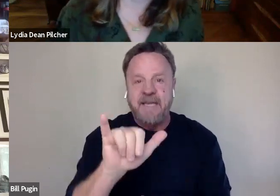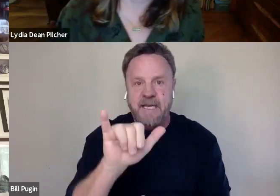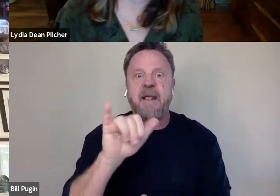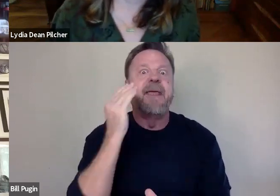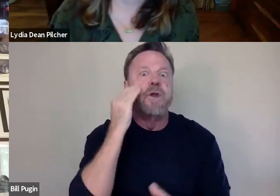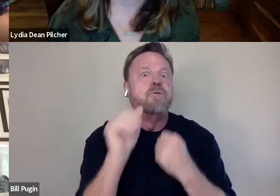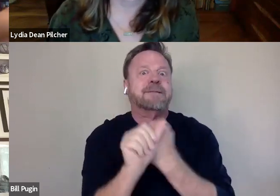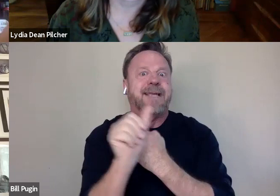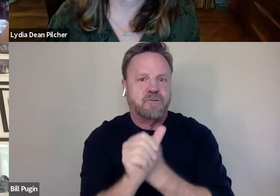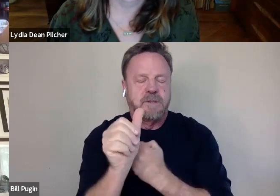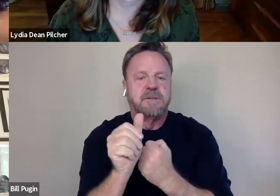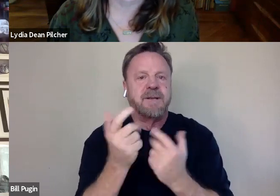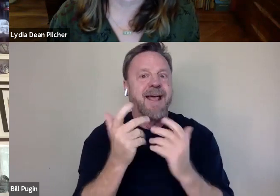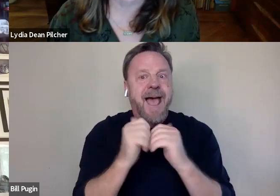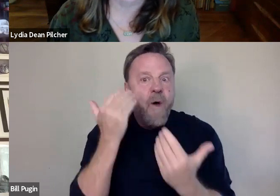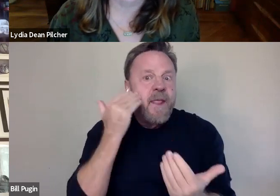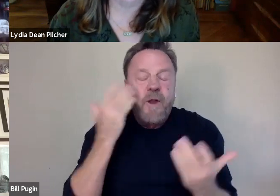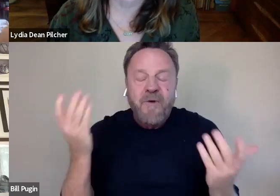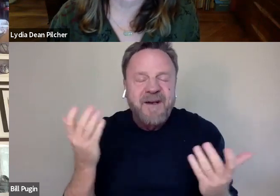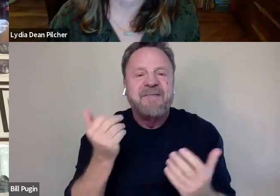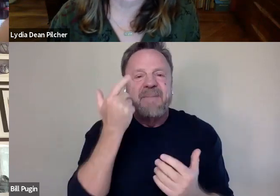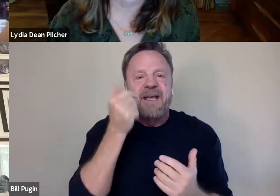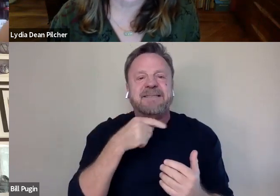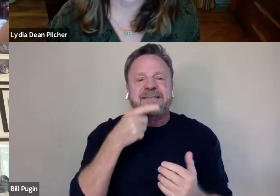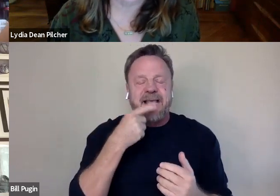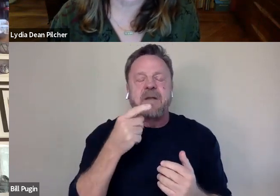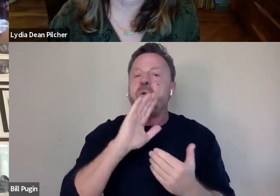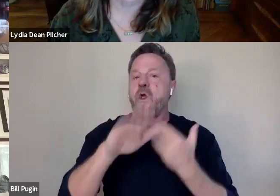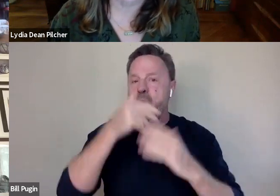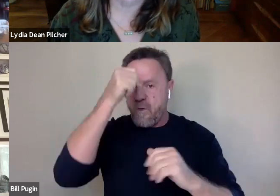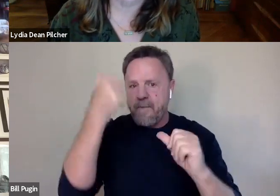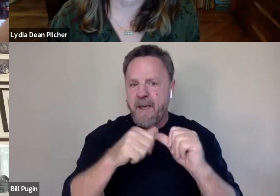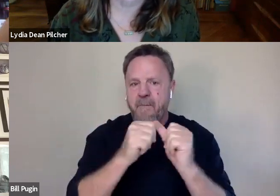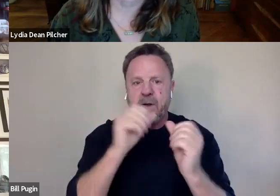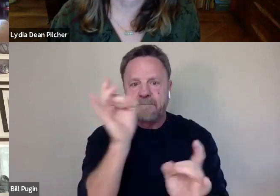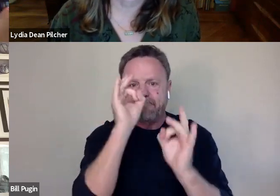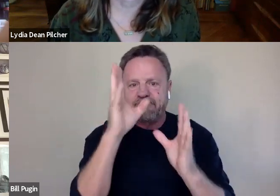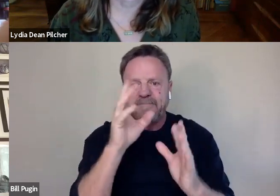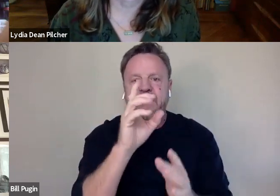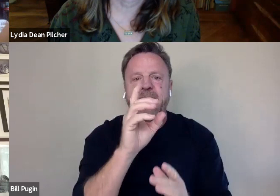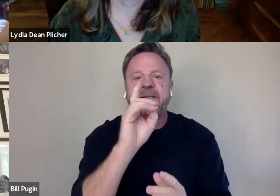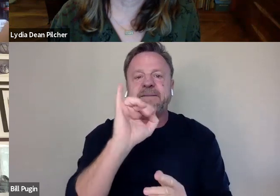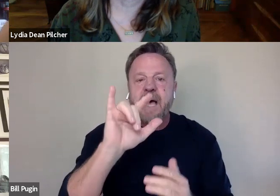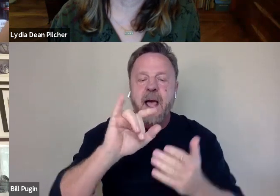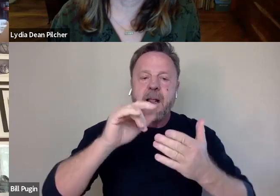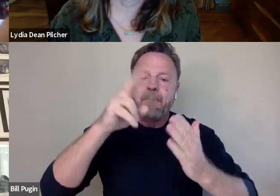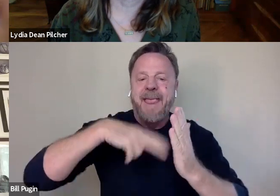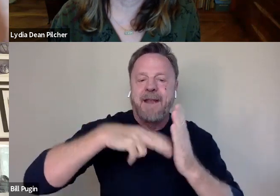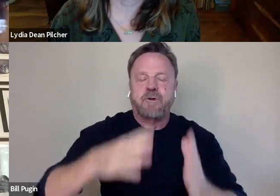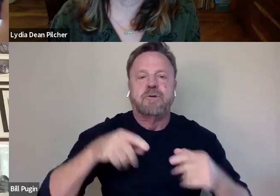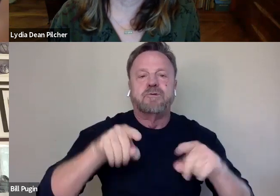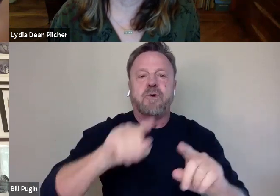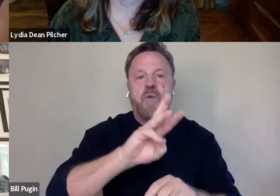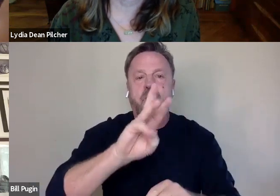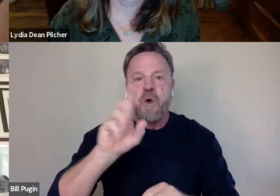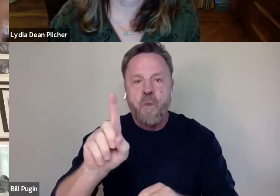they knew was, he said, we all remembered the tragic dial painters of World War I. And in